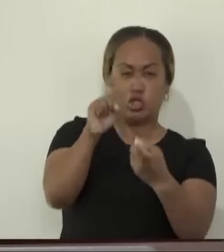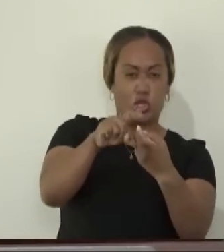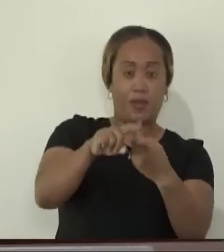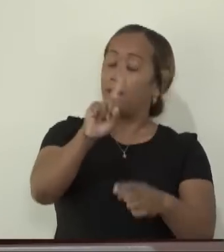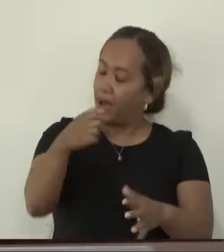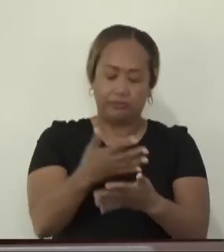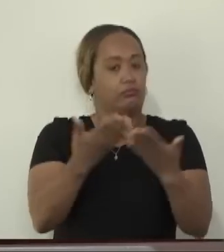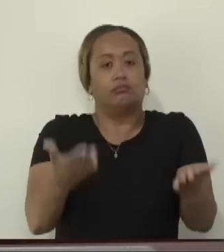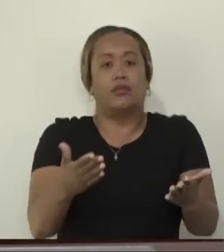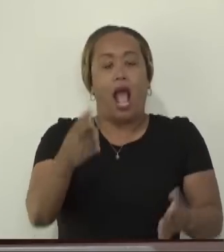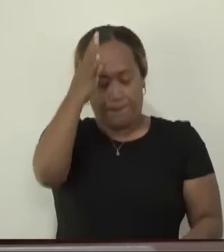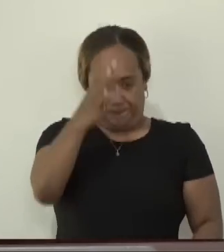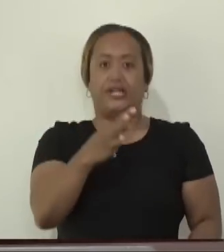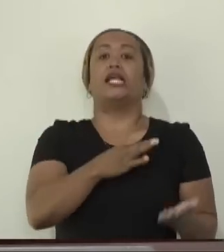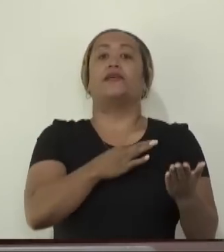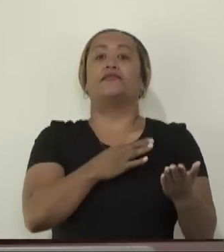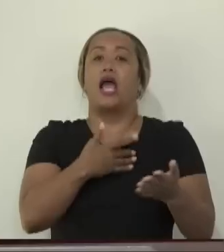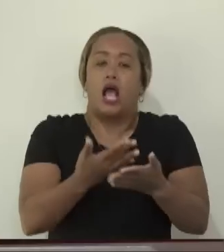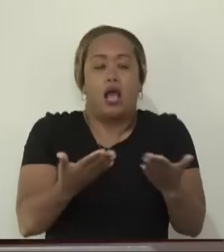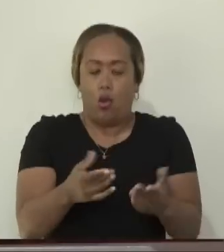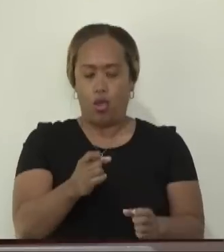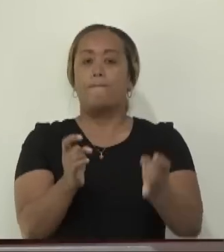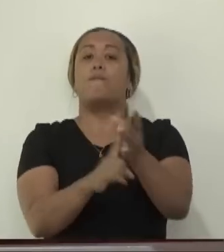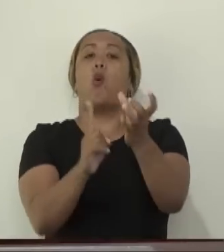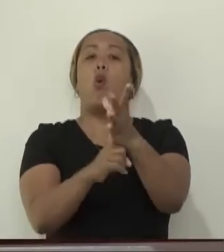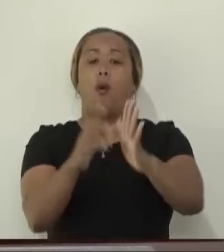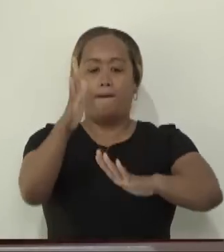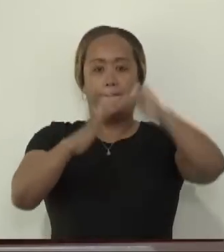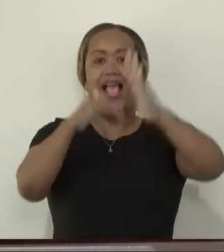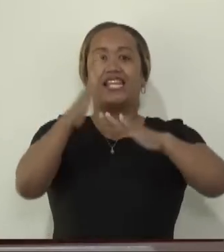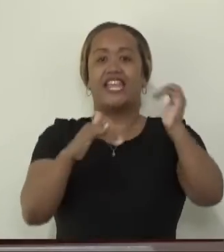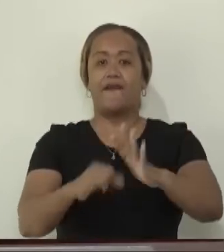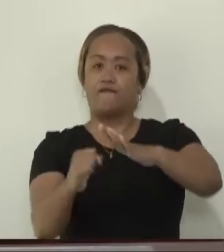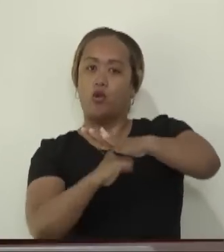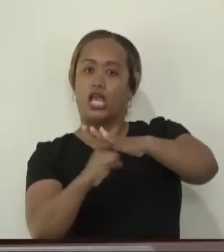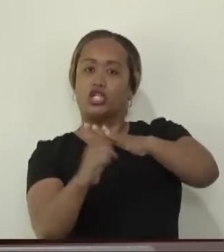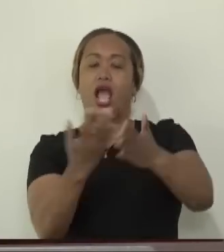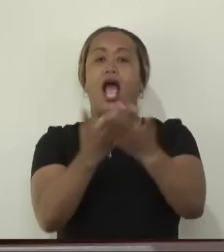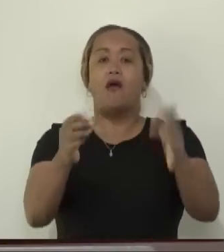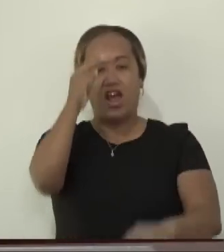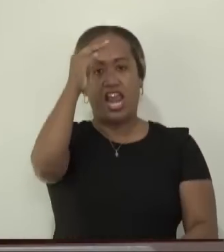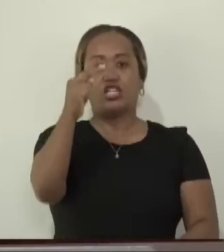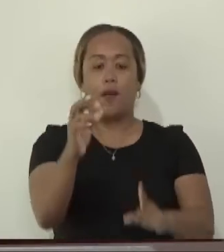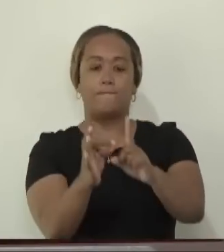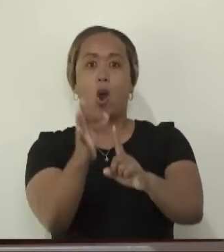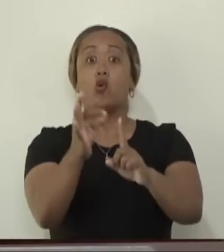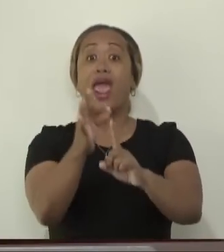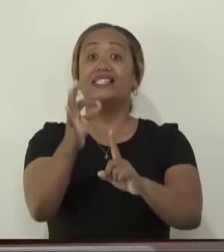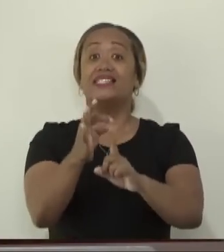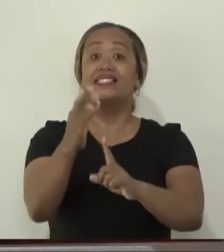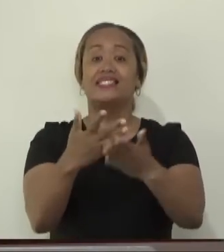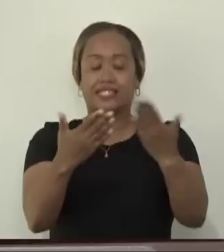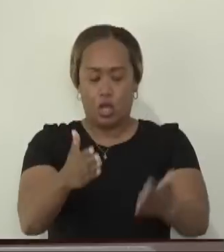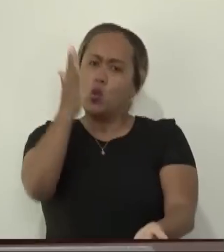I firmly believe they are significant in building the foundation for the nation to progress